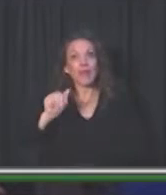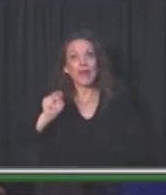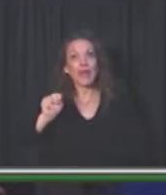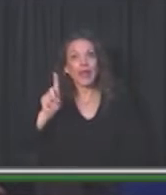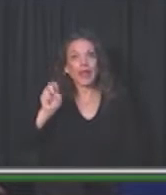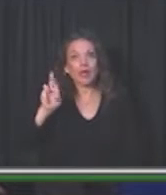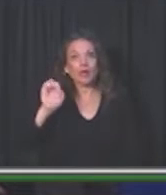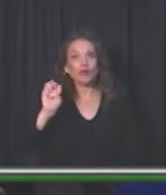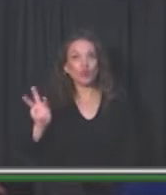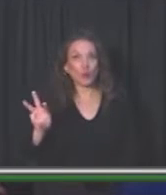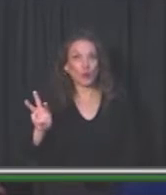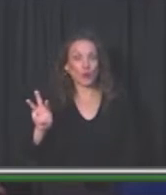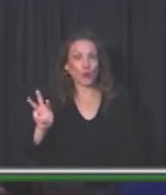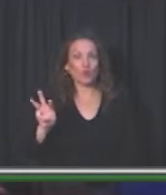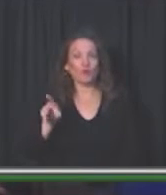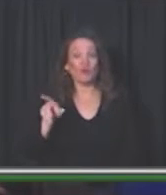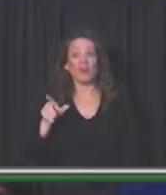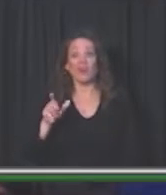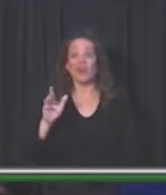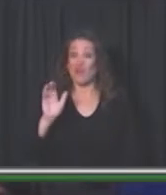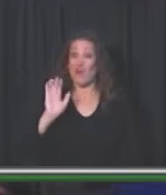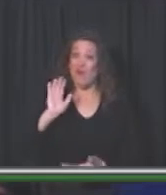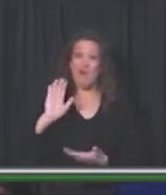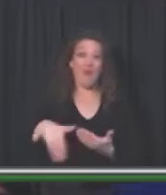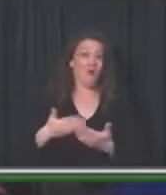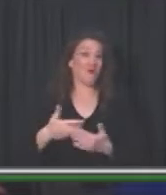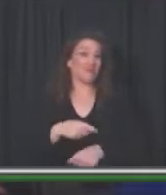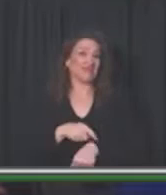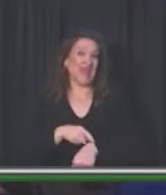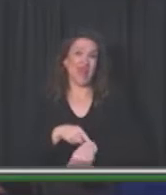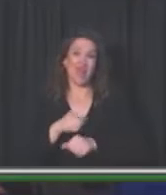He had to spend all of his time in the hospital,